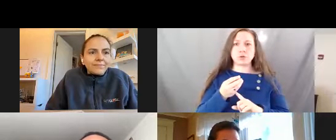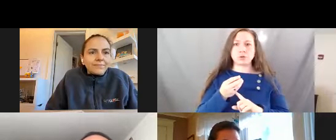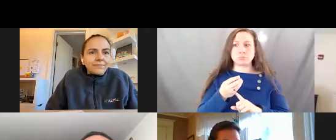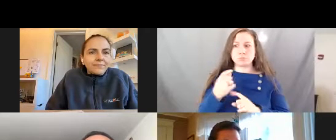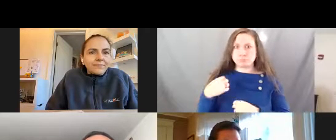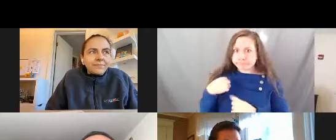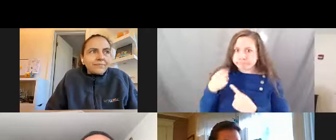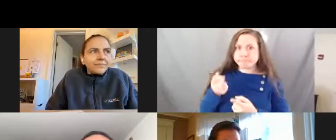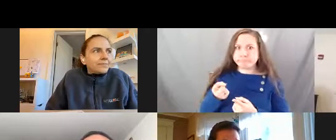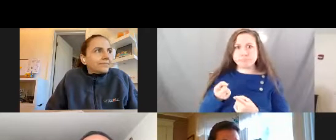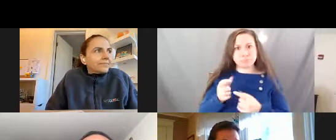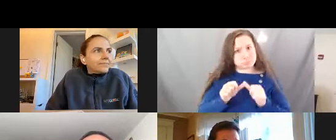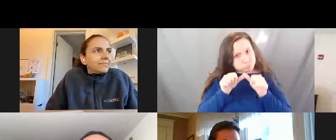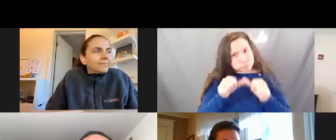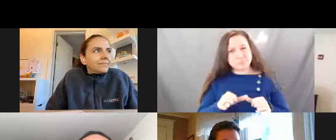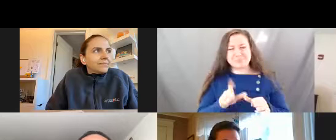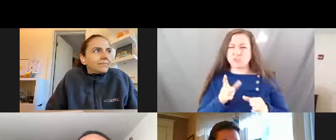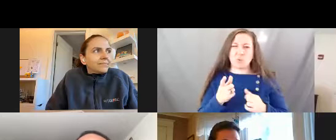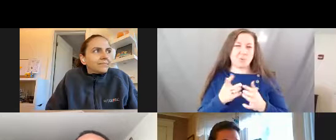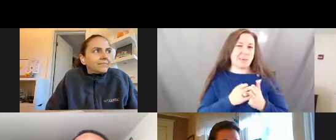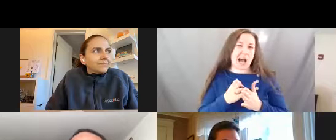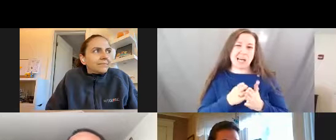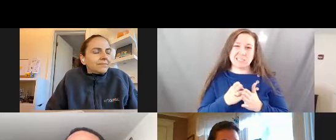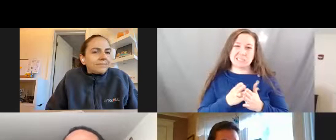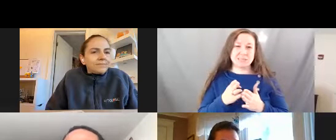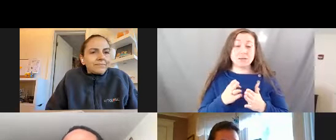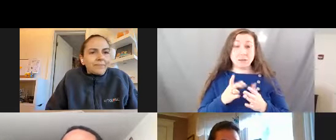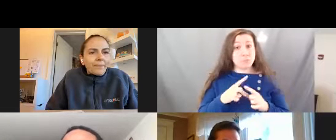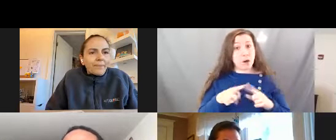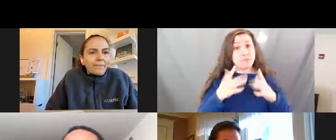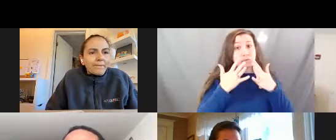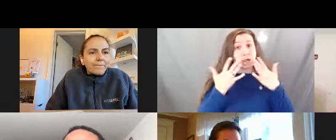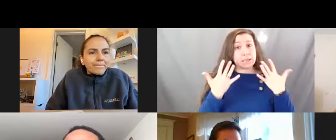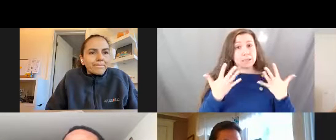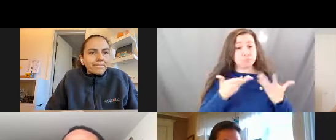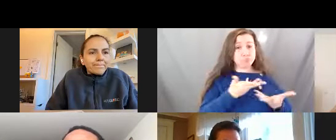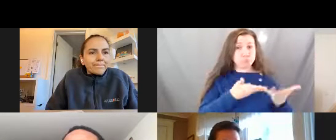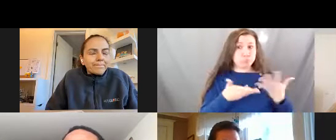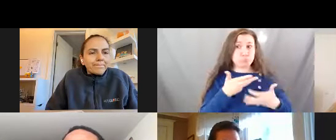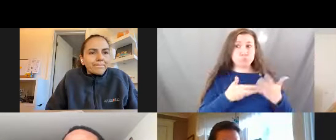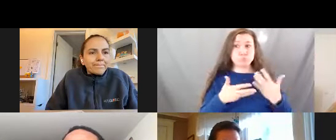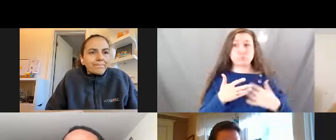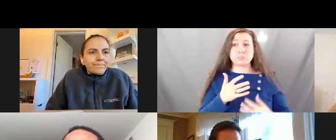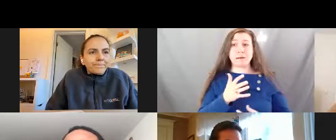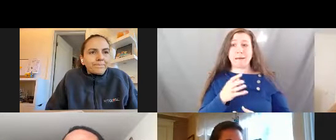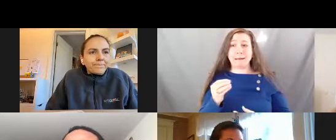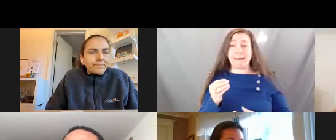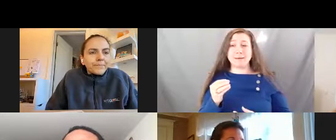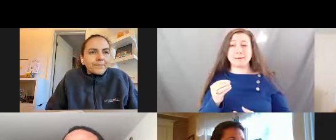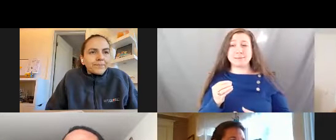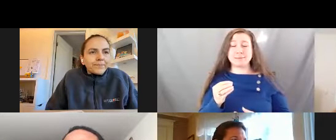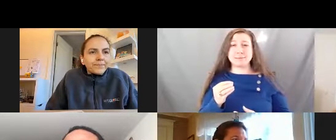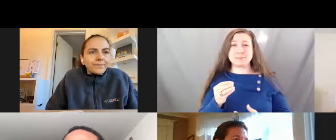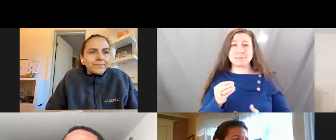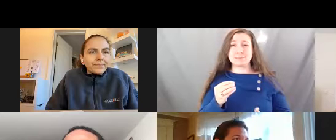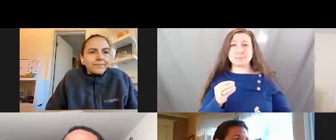just just be honest, be friendly, and also just also